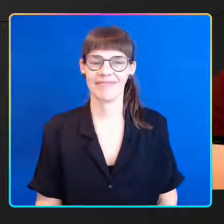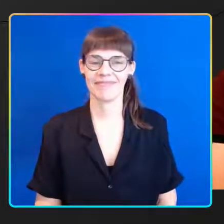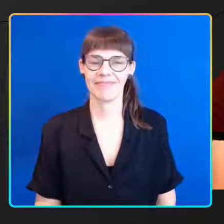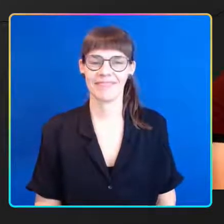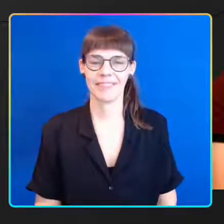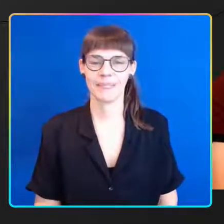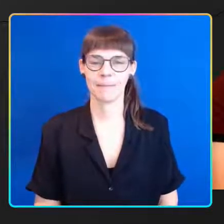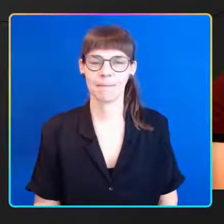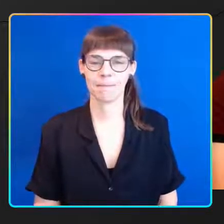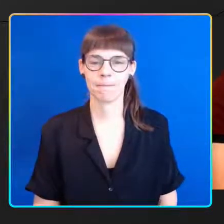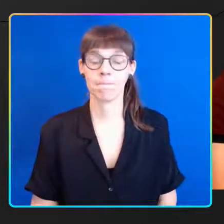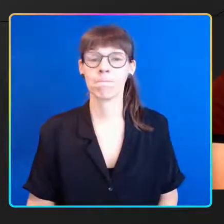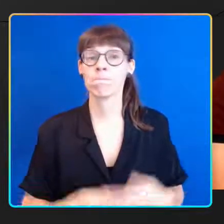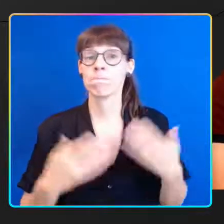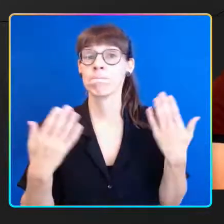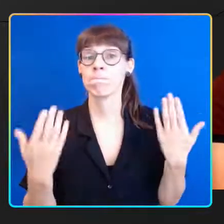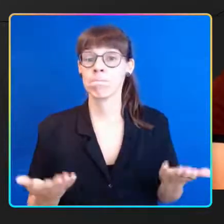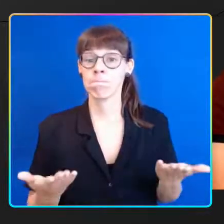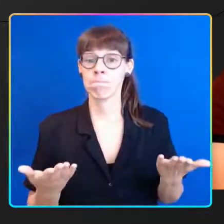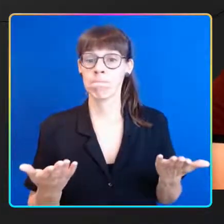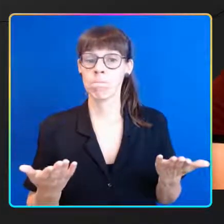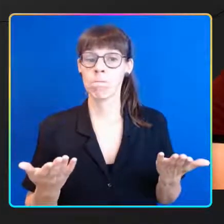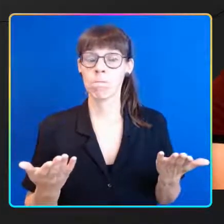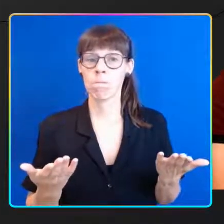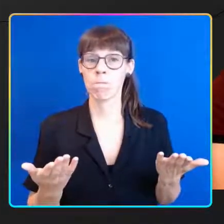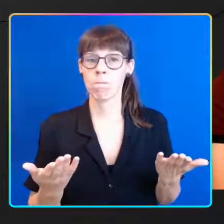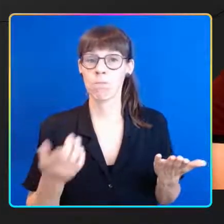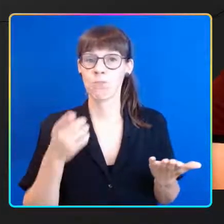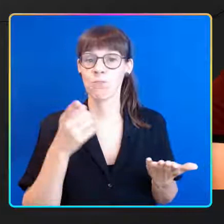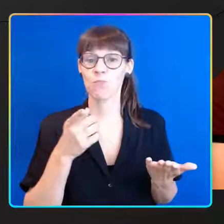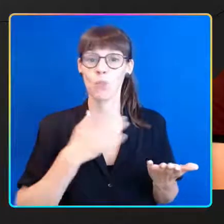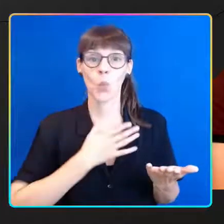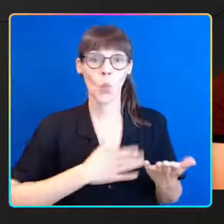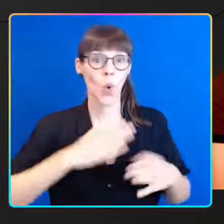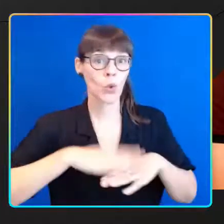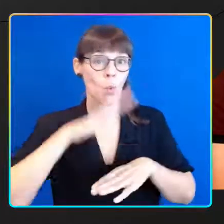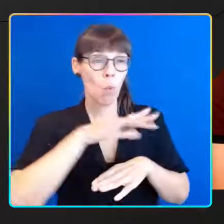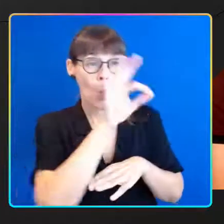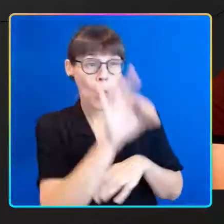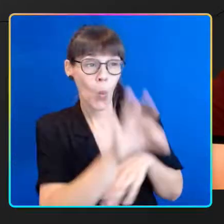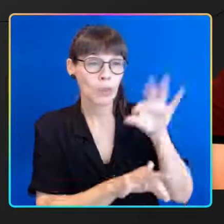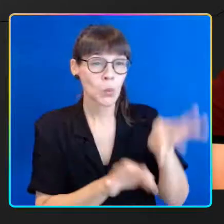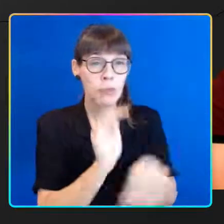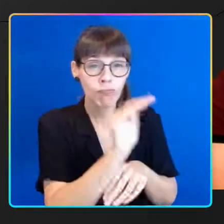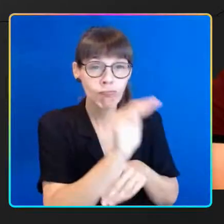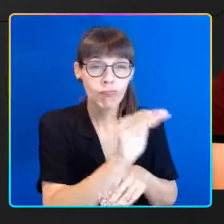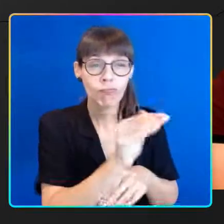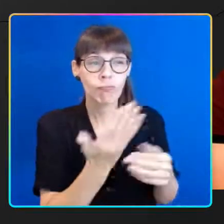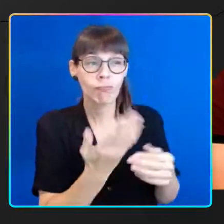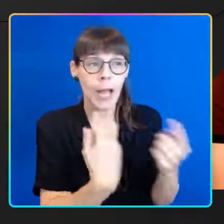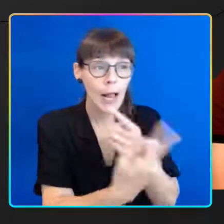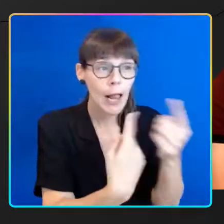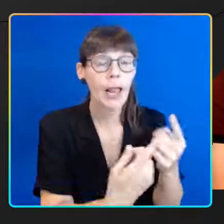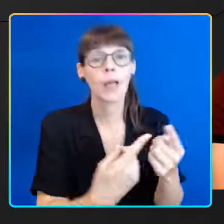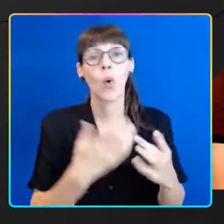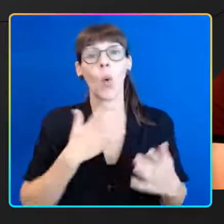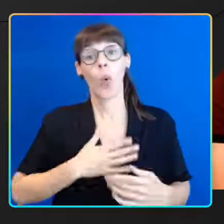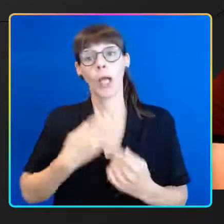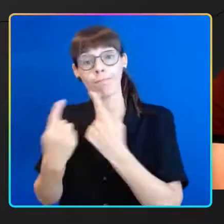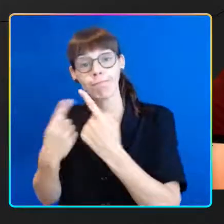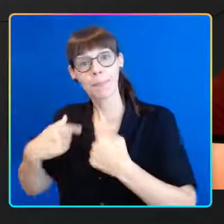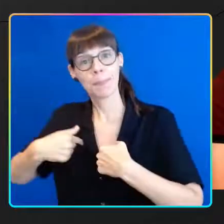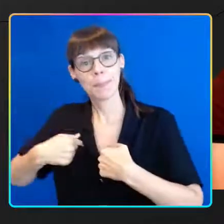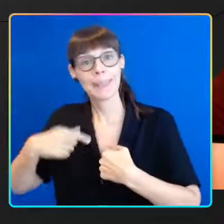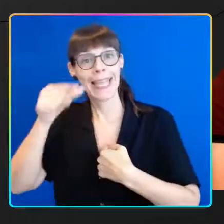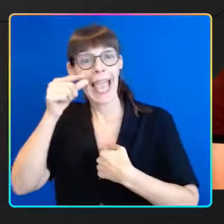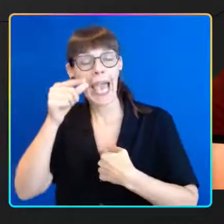And if you, as I mentioned, if you want to ask more questions of Gianni, if you want to chat with me and Henk, join us in the A